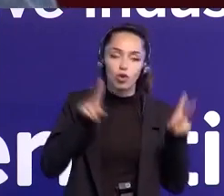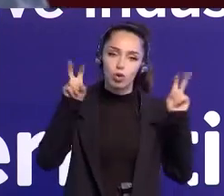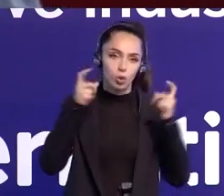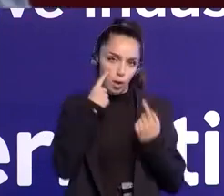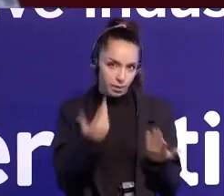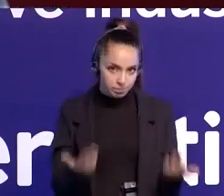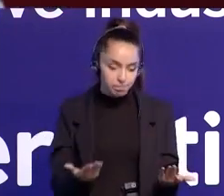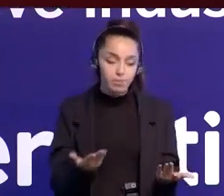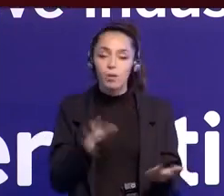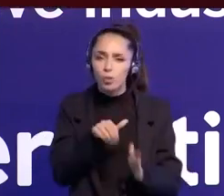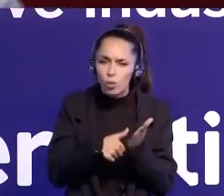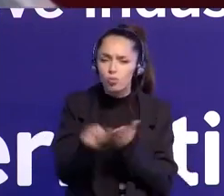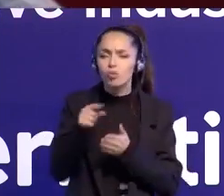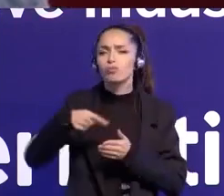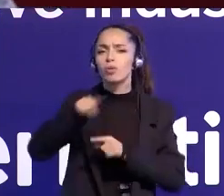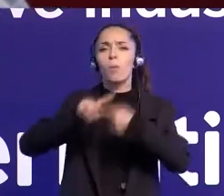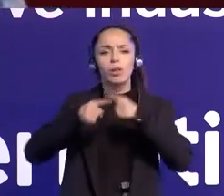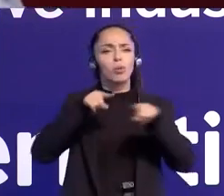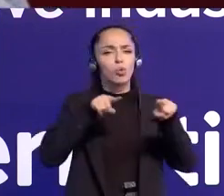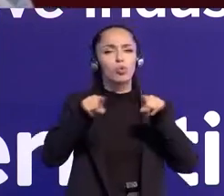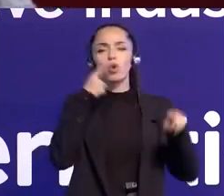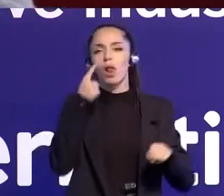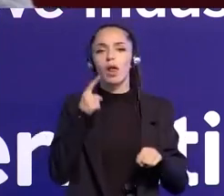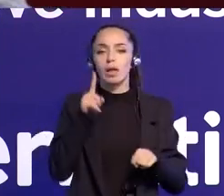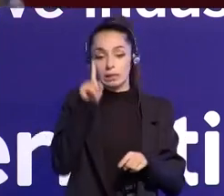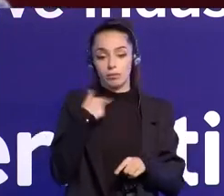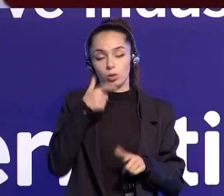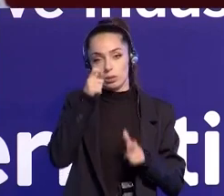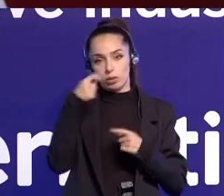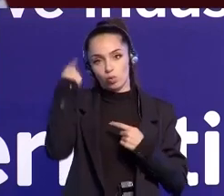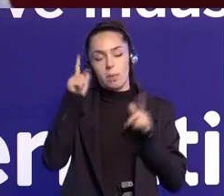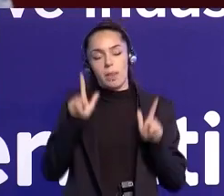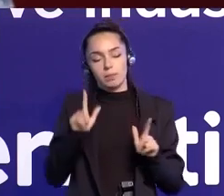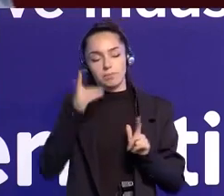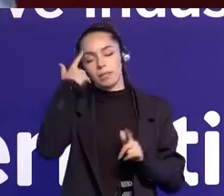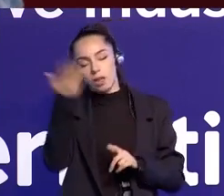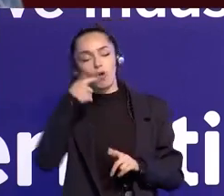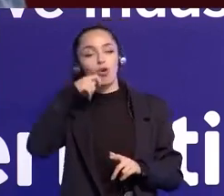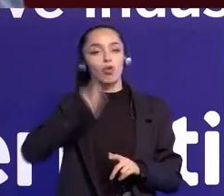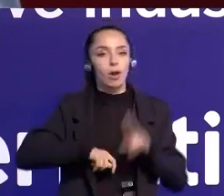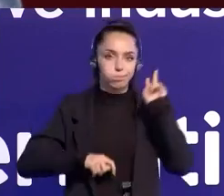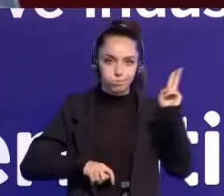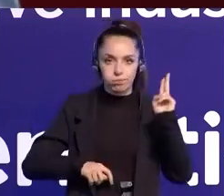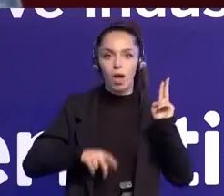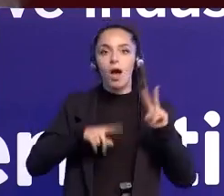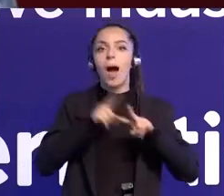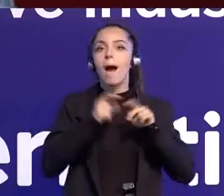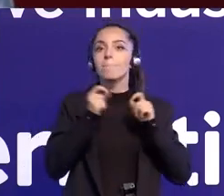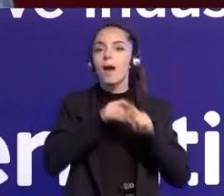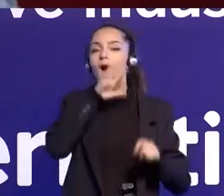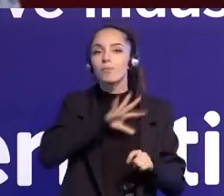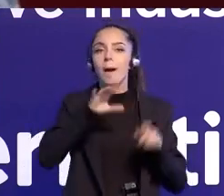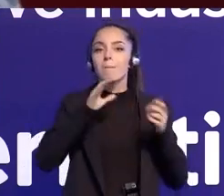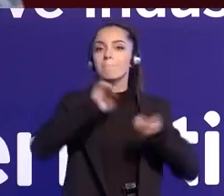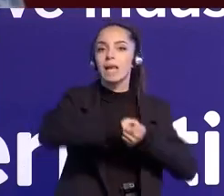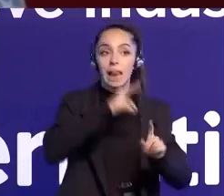these policies should take into account Ukraine's future accession to the European Union and the increased governmental